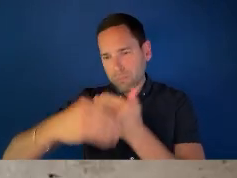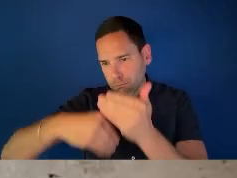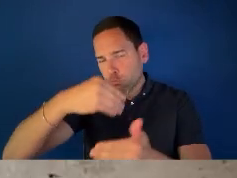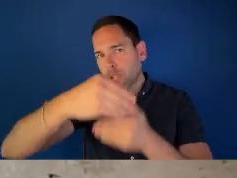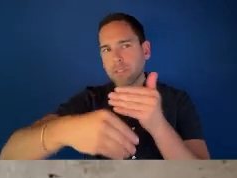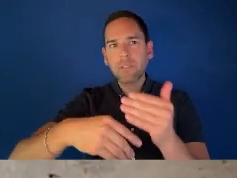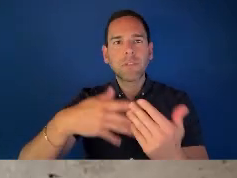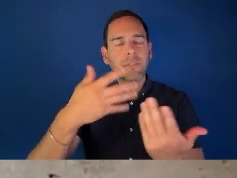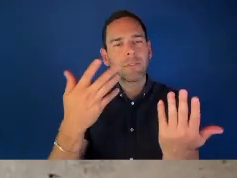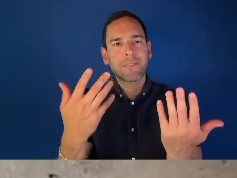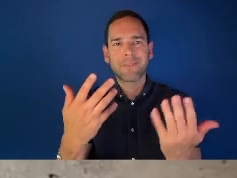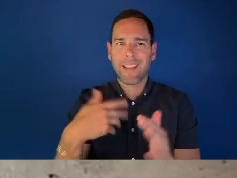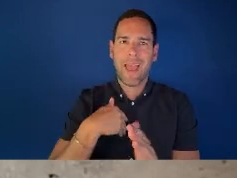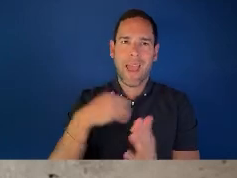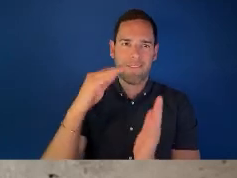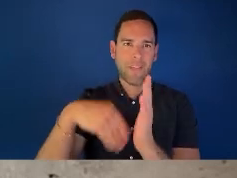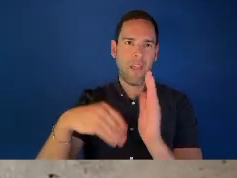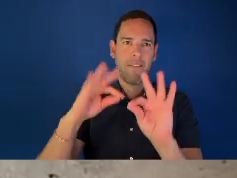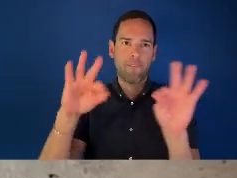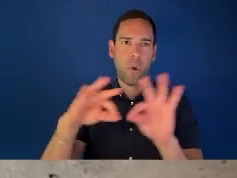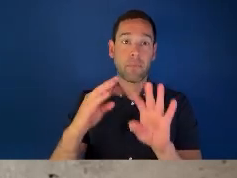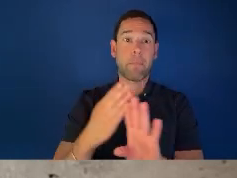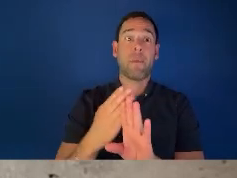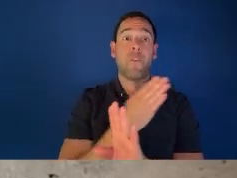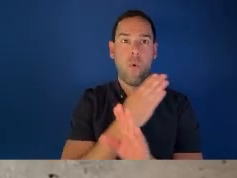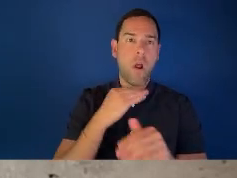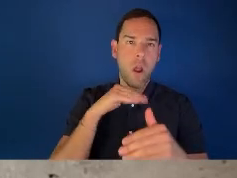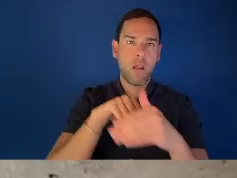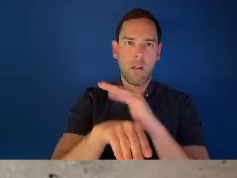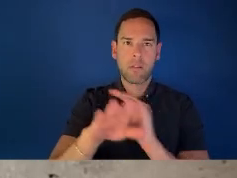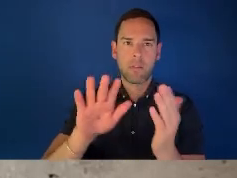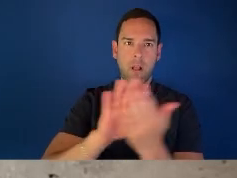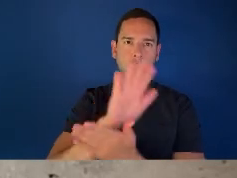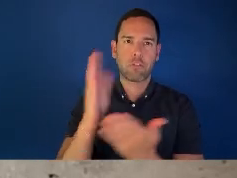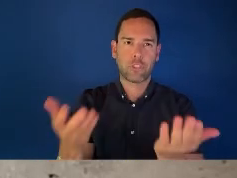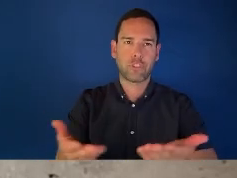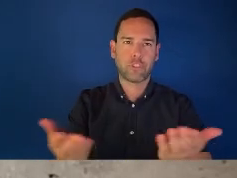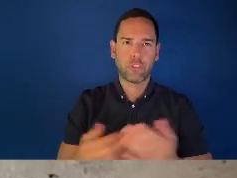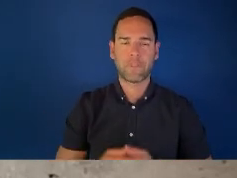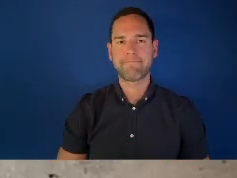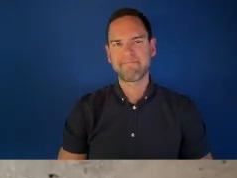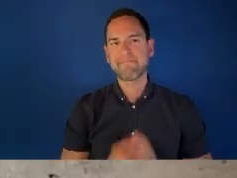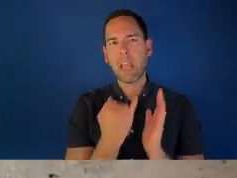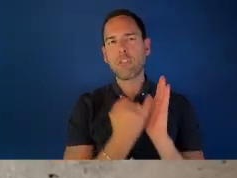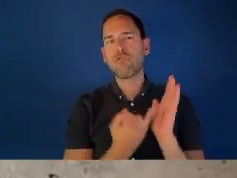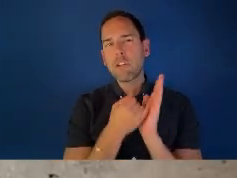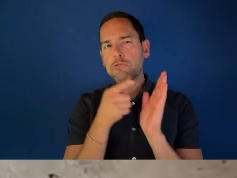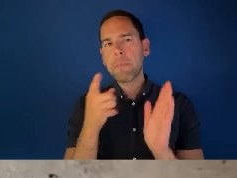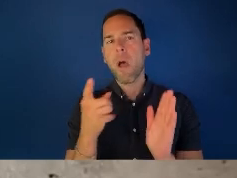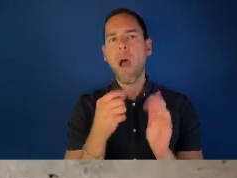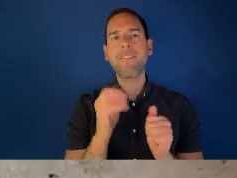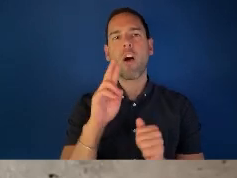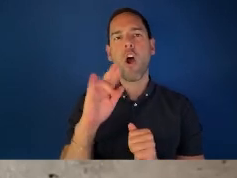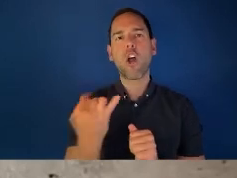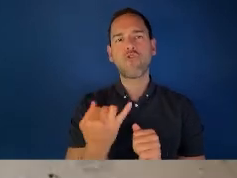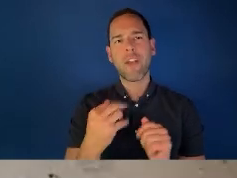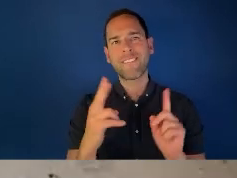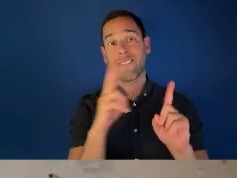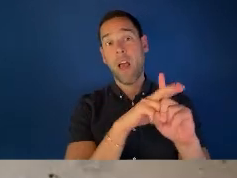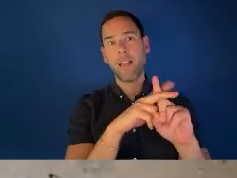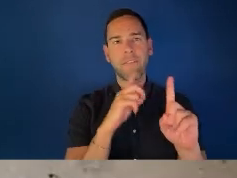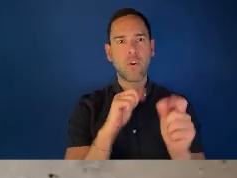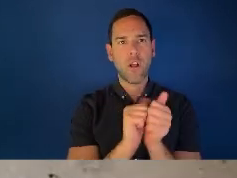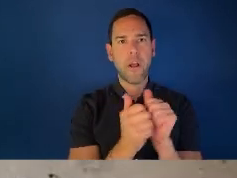For my other accommodations, like, it has been a struggle, and like I said, I don't use